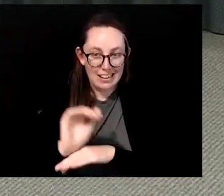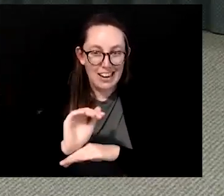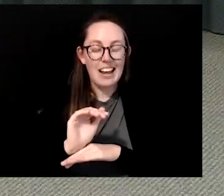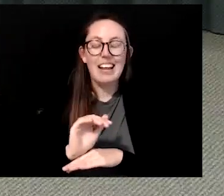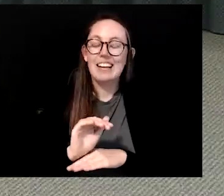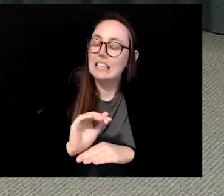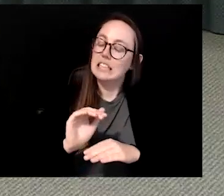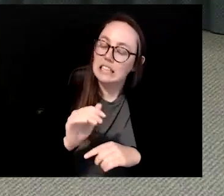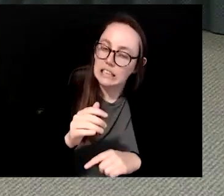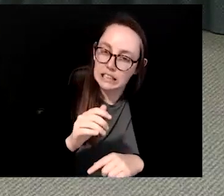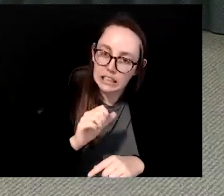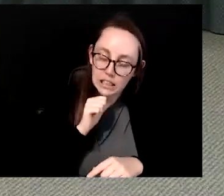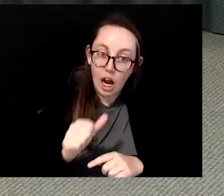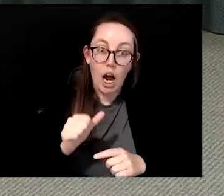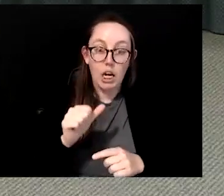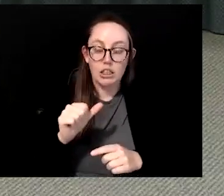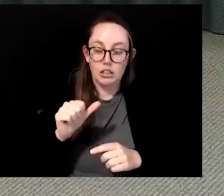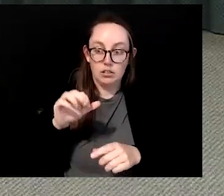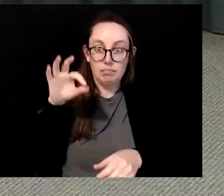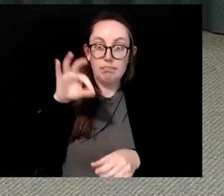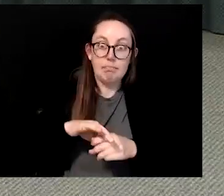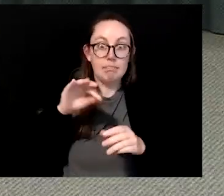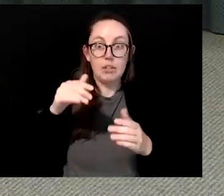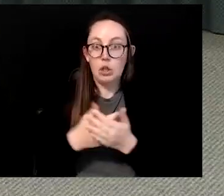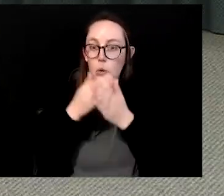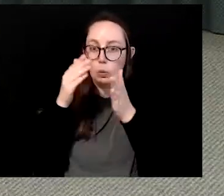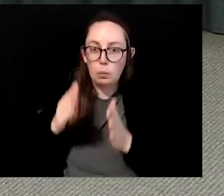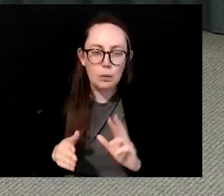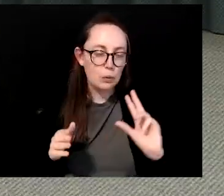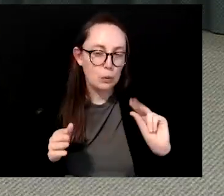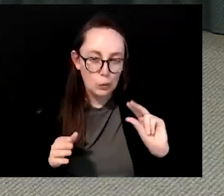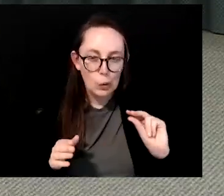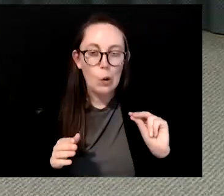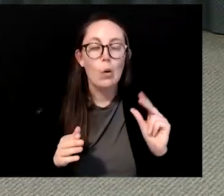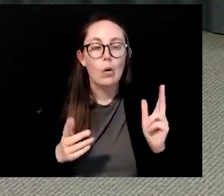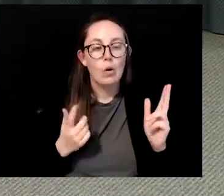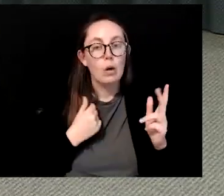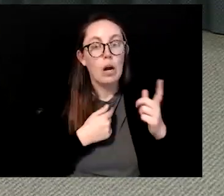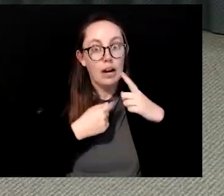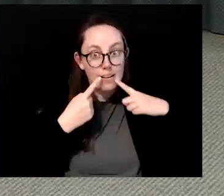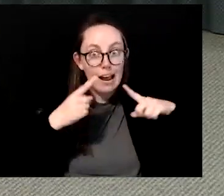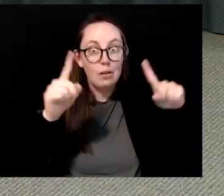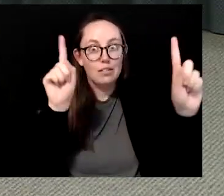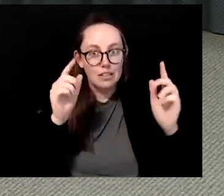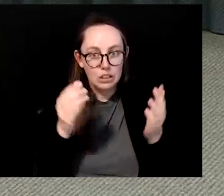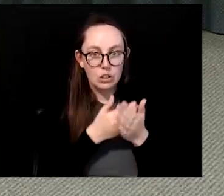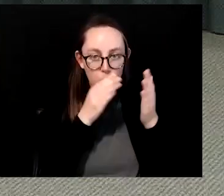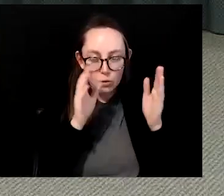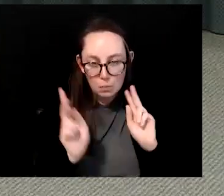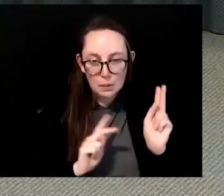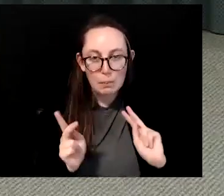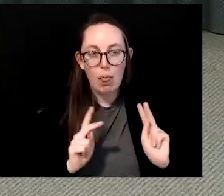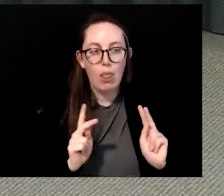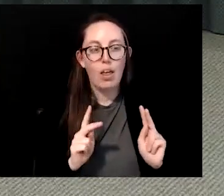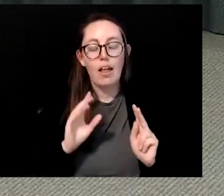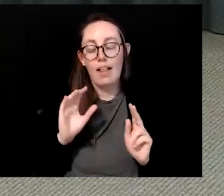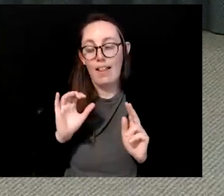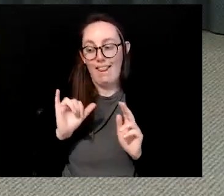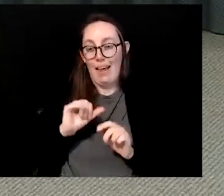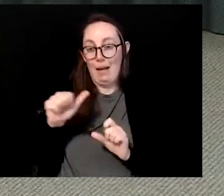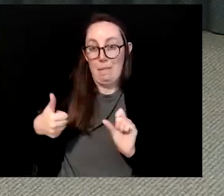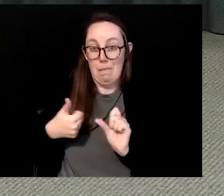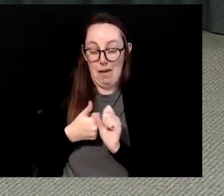the backup material is um not accurate either because it should be it's actually what was going to be for this